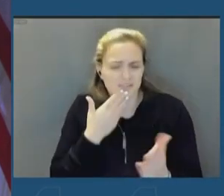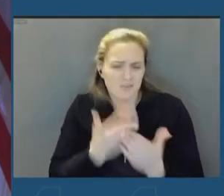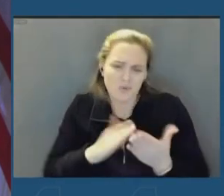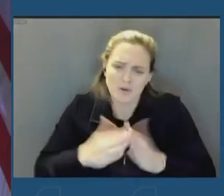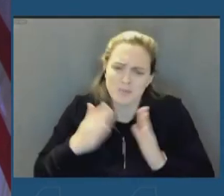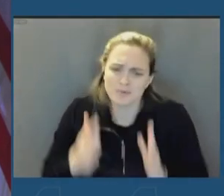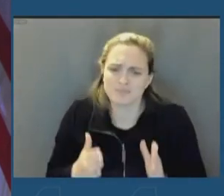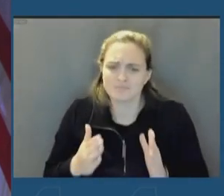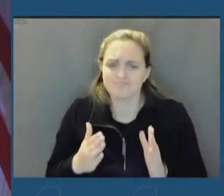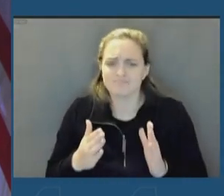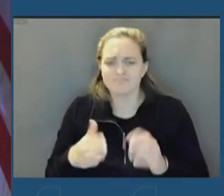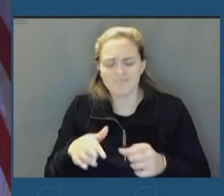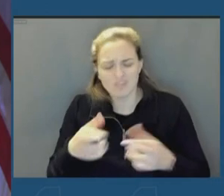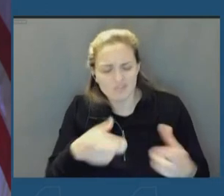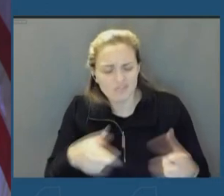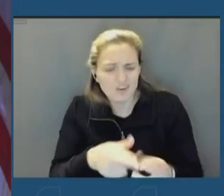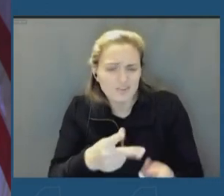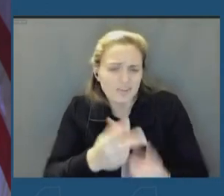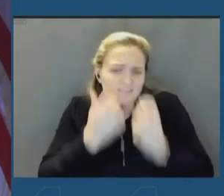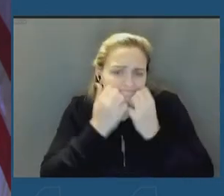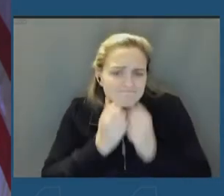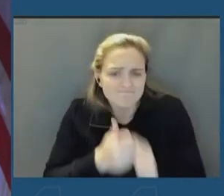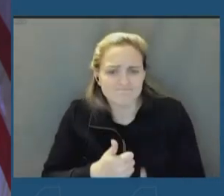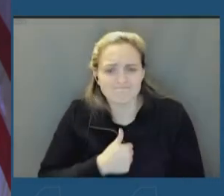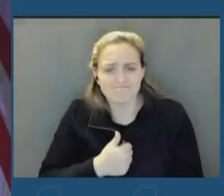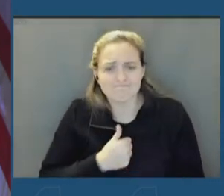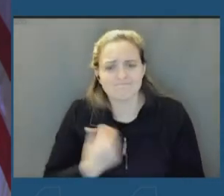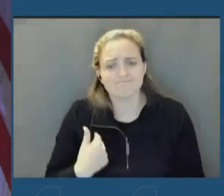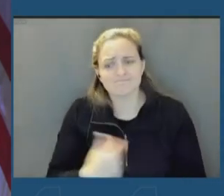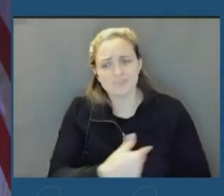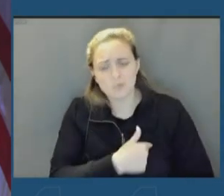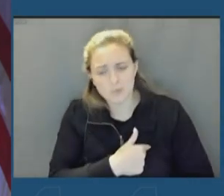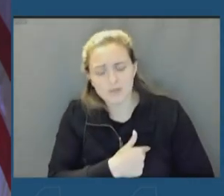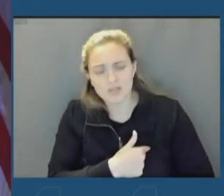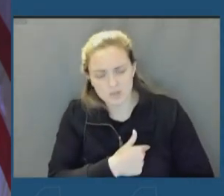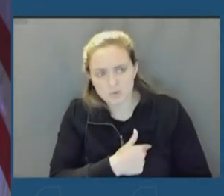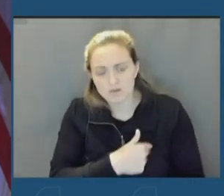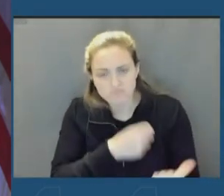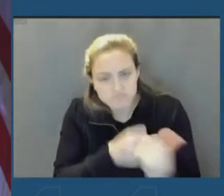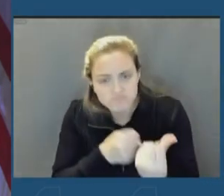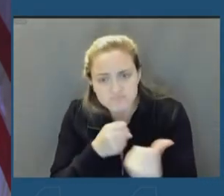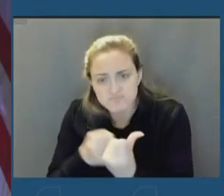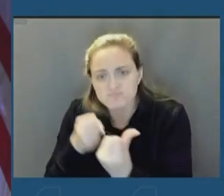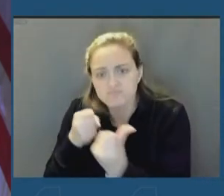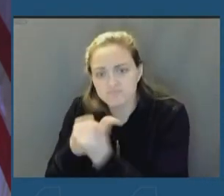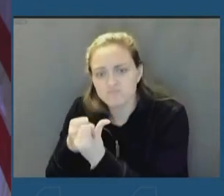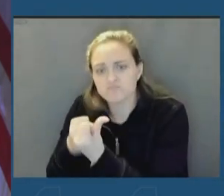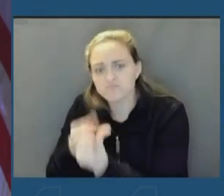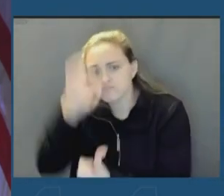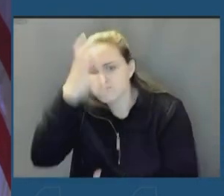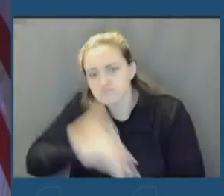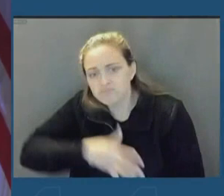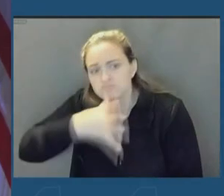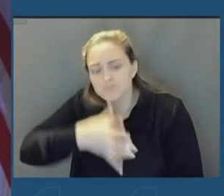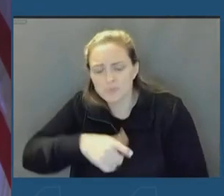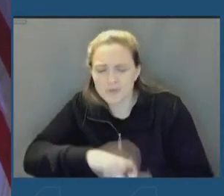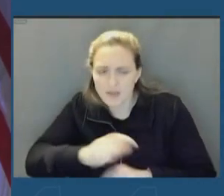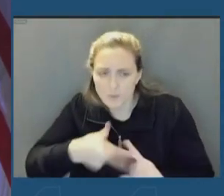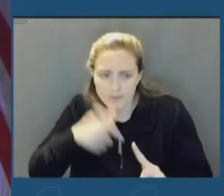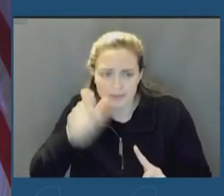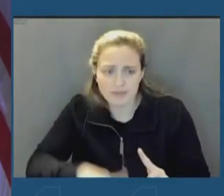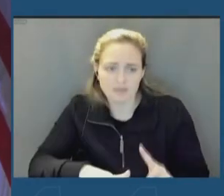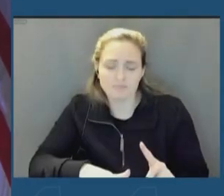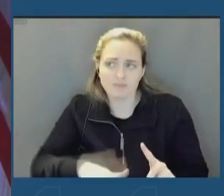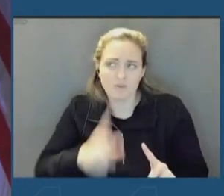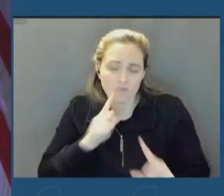are a region that cares about ourselves, and we will come to the aid of our fellow man and woman in their time of need. And on behalf of the people